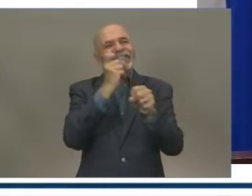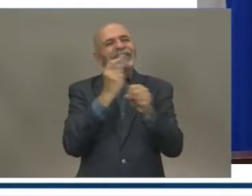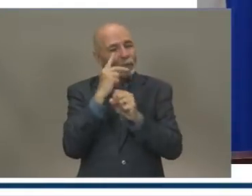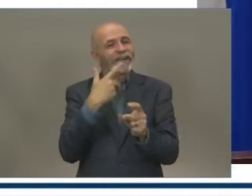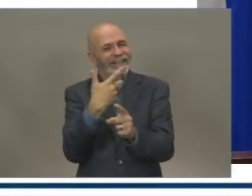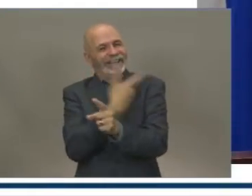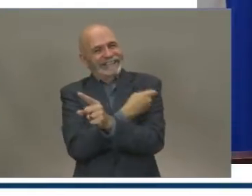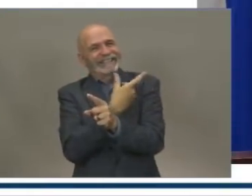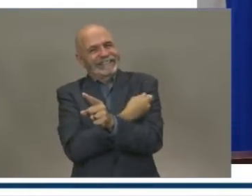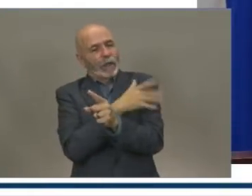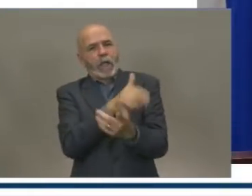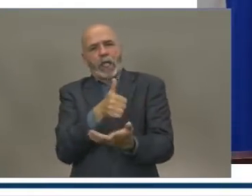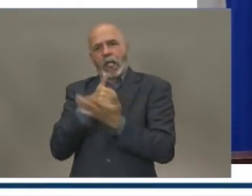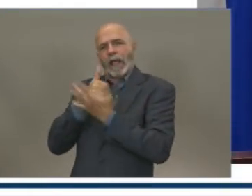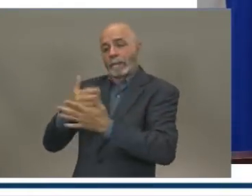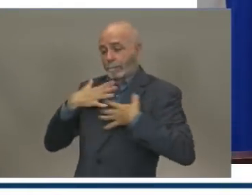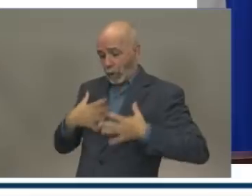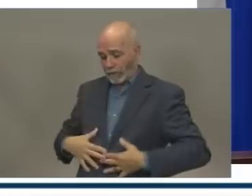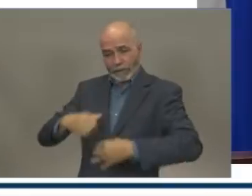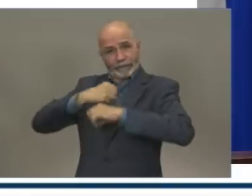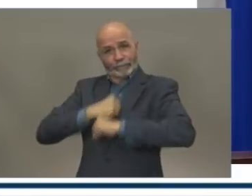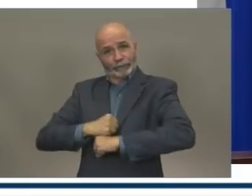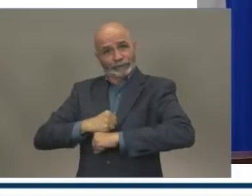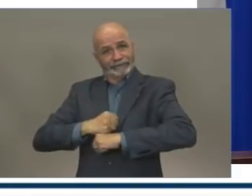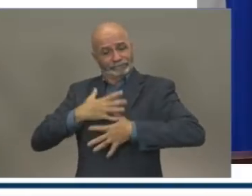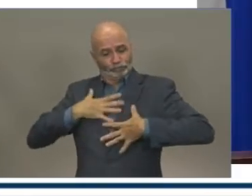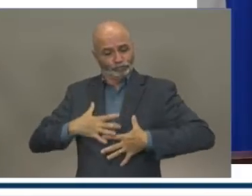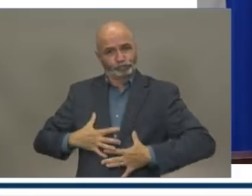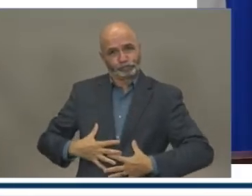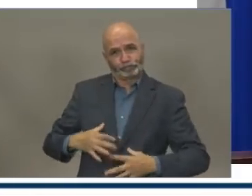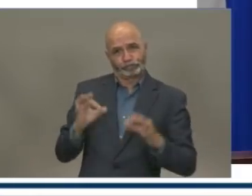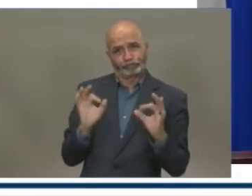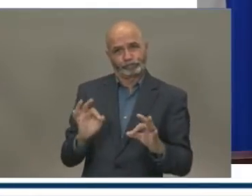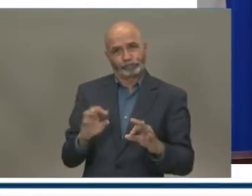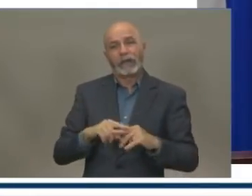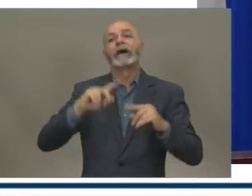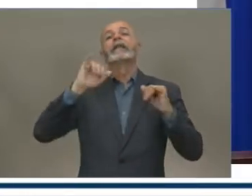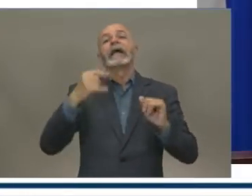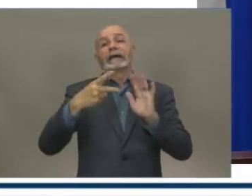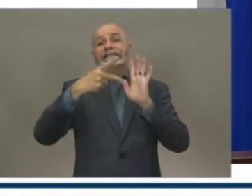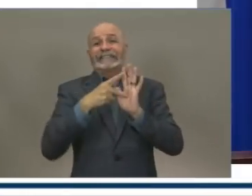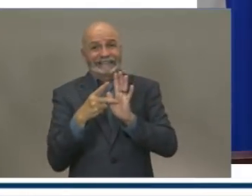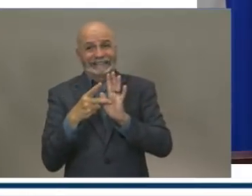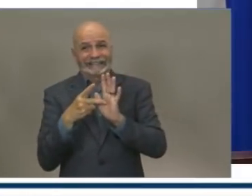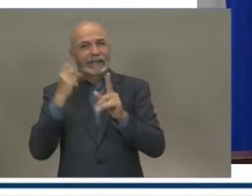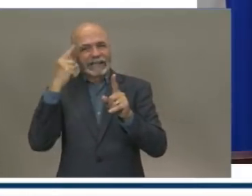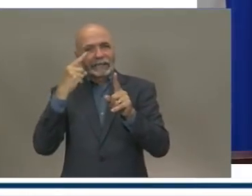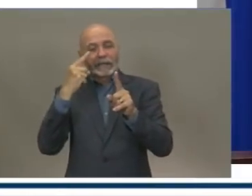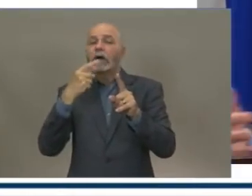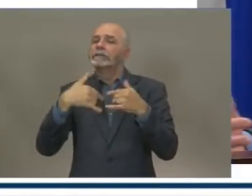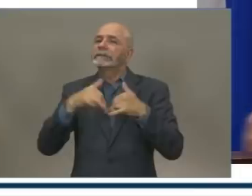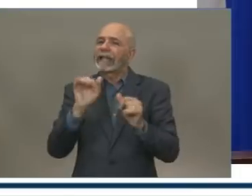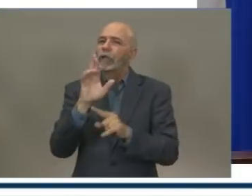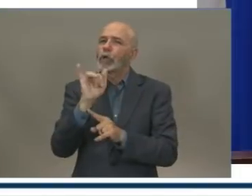immunity along with the vaccination. So there is the risk that we have less underlying immunity in